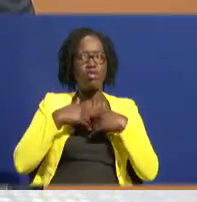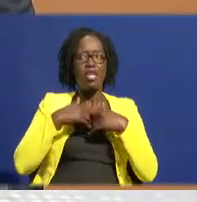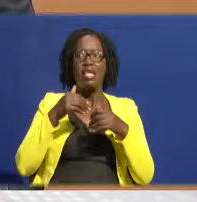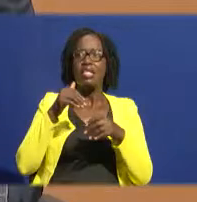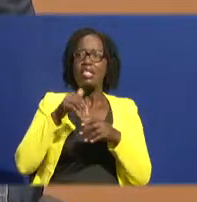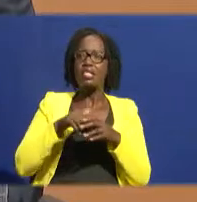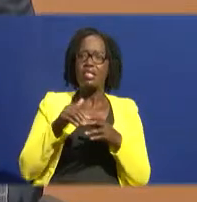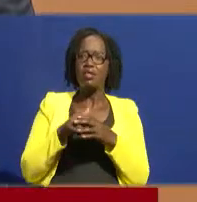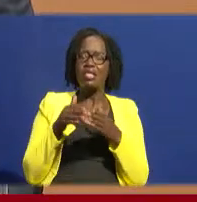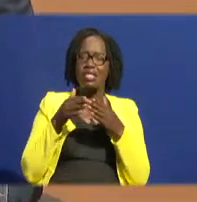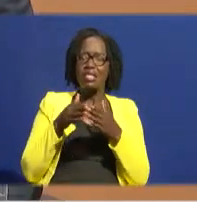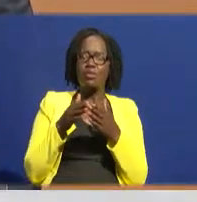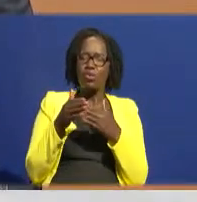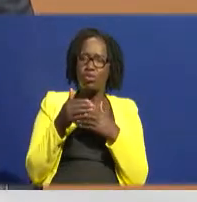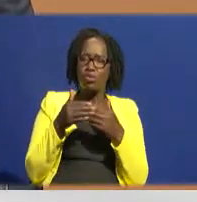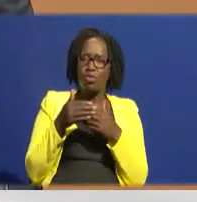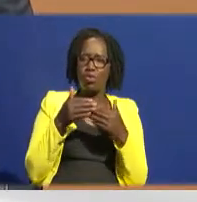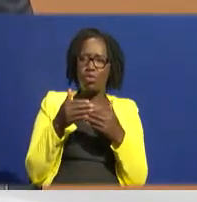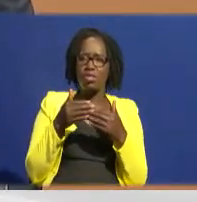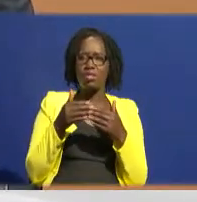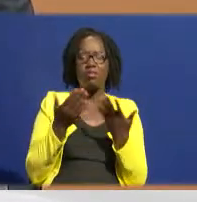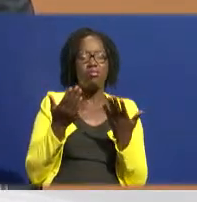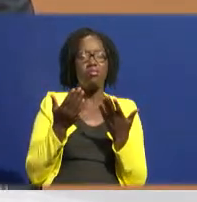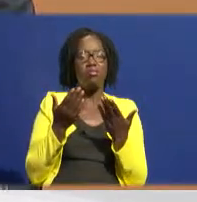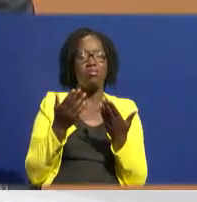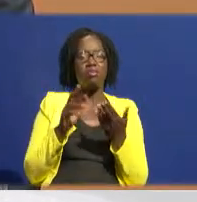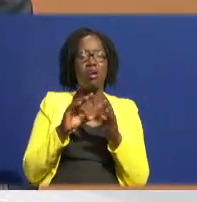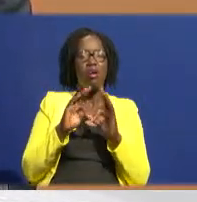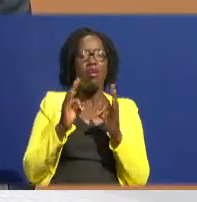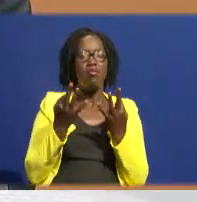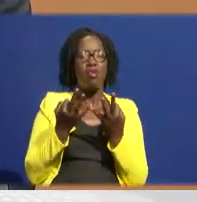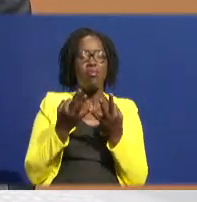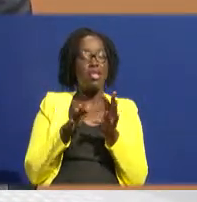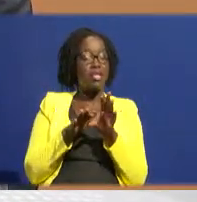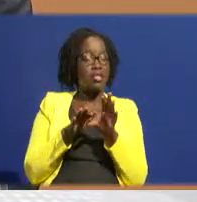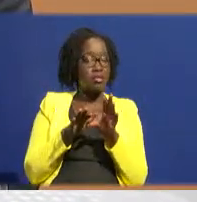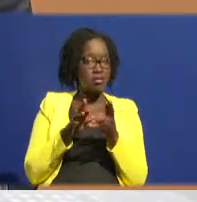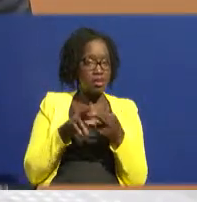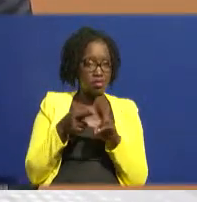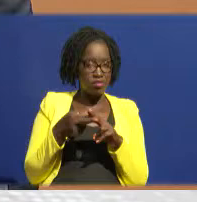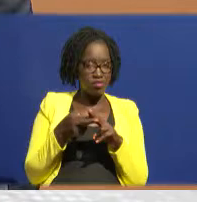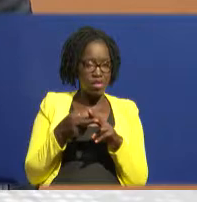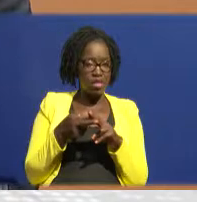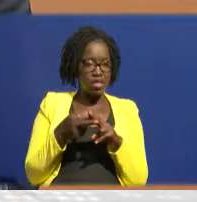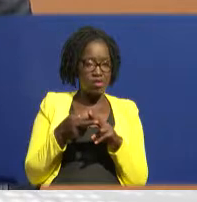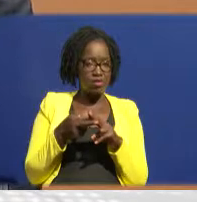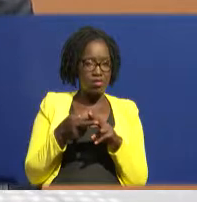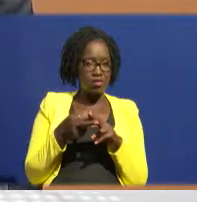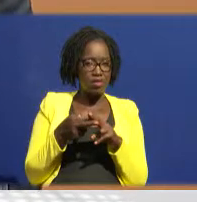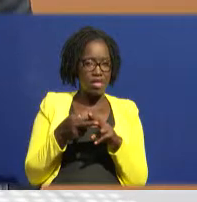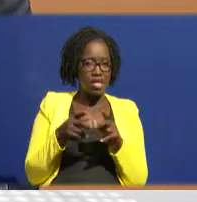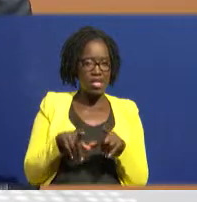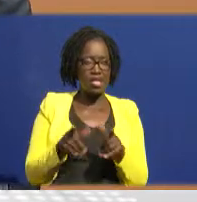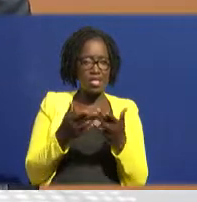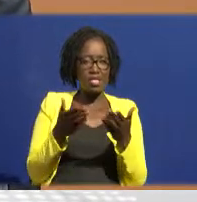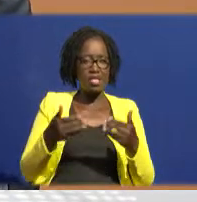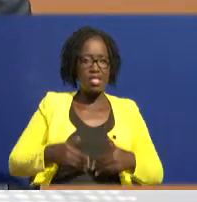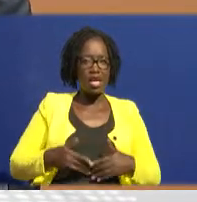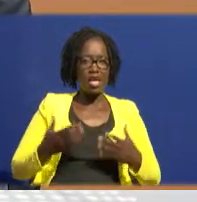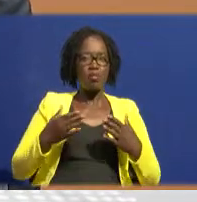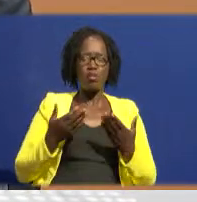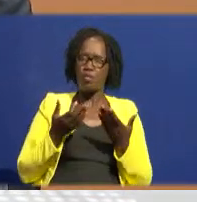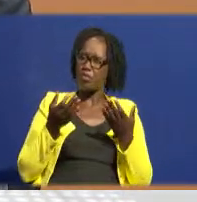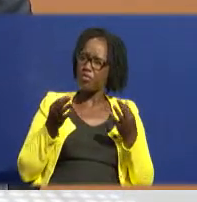incest with the very close people in the family. So the advice here is that let these young people open